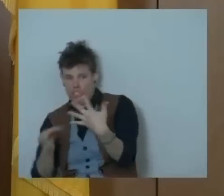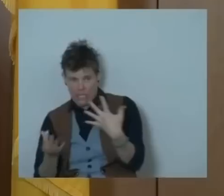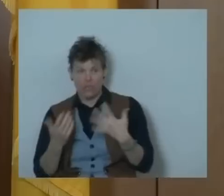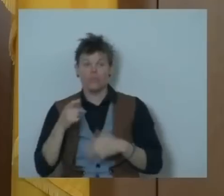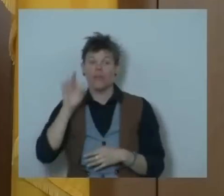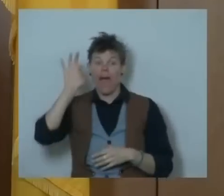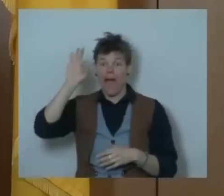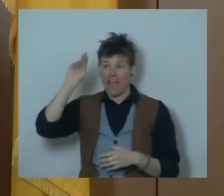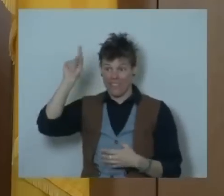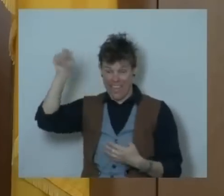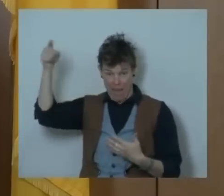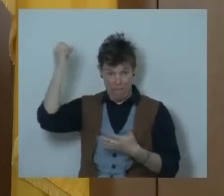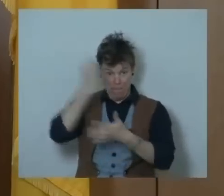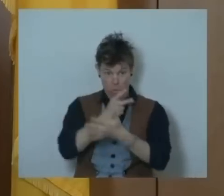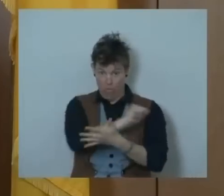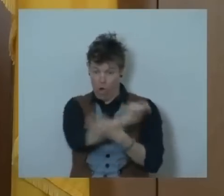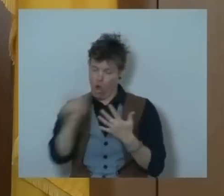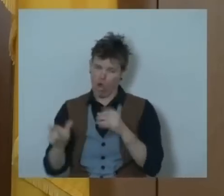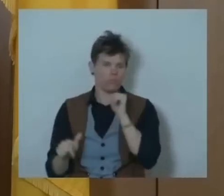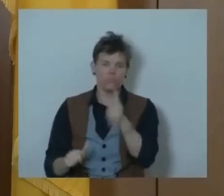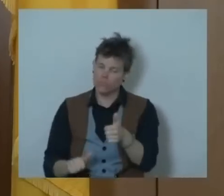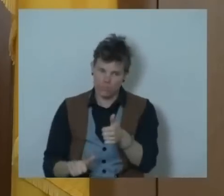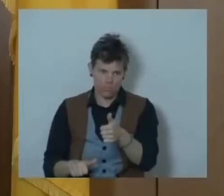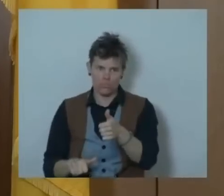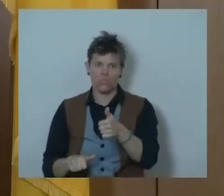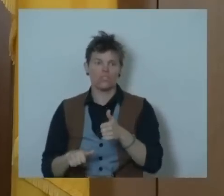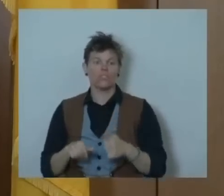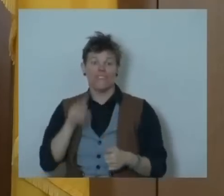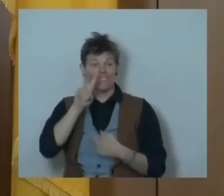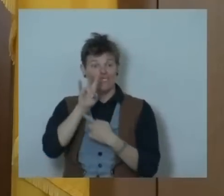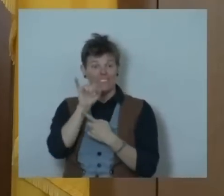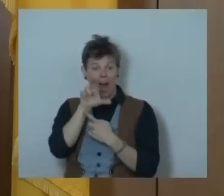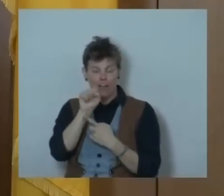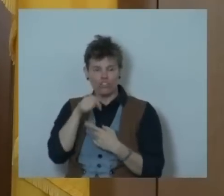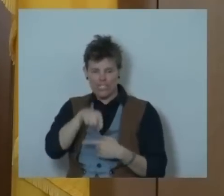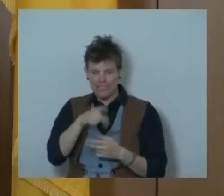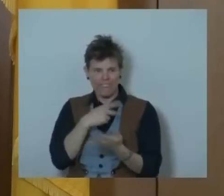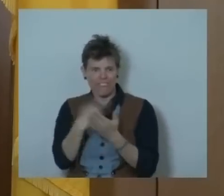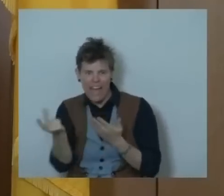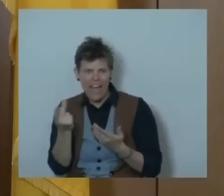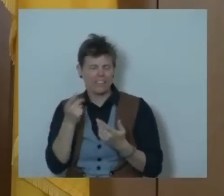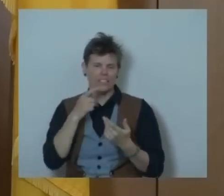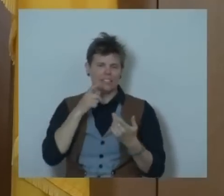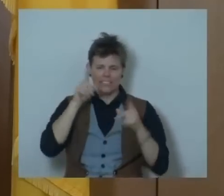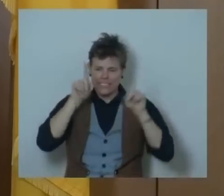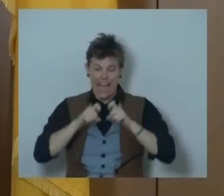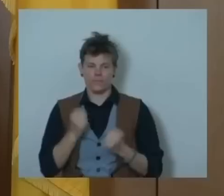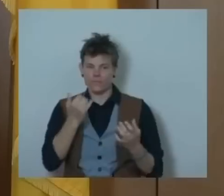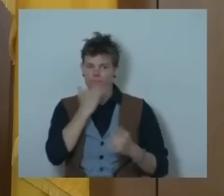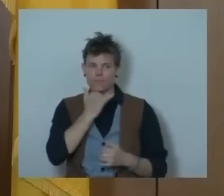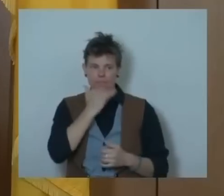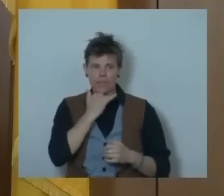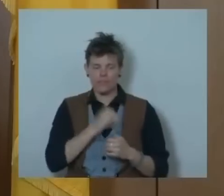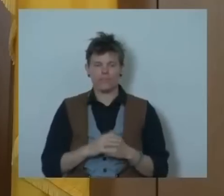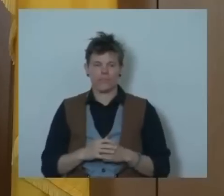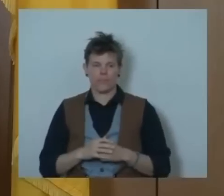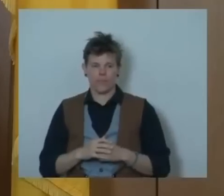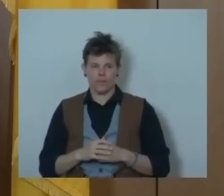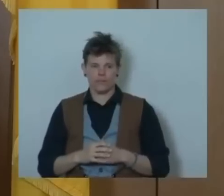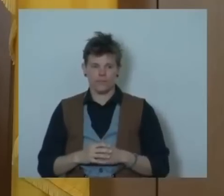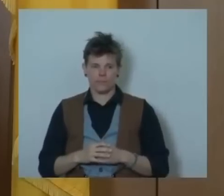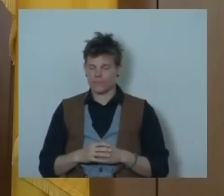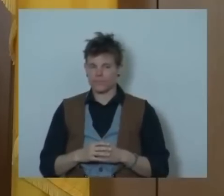could end up the same way with virus testing that doesn't really work. It doesn't actually tell you whether the virus is present or not. The CDC